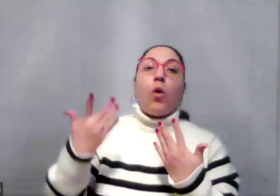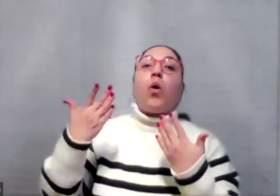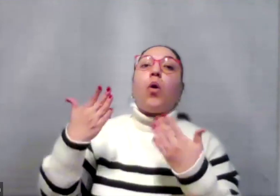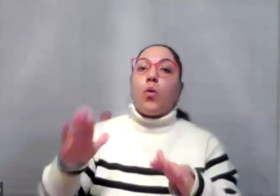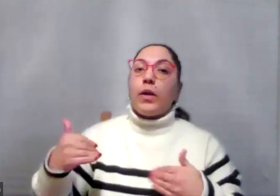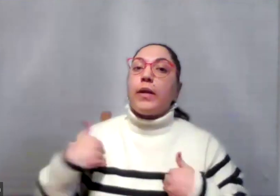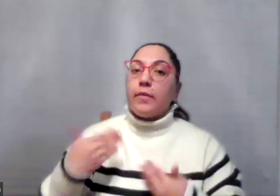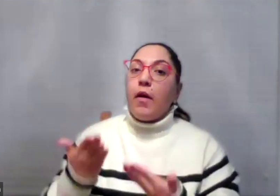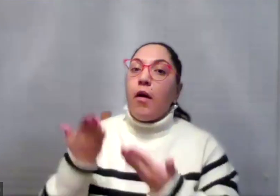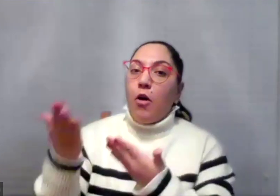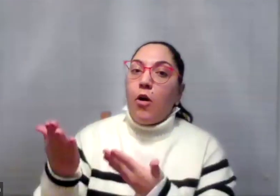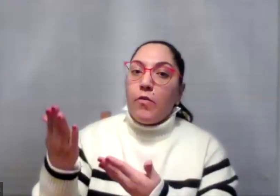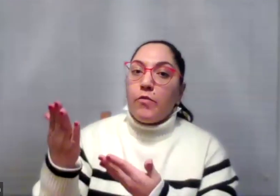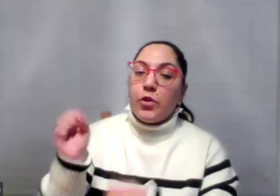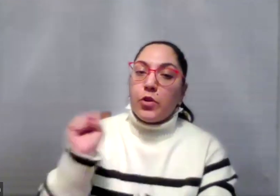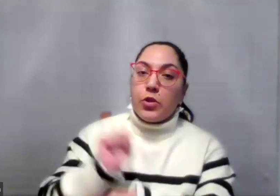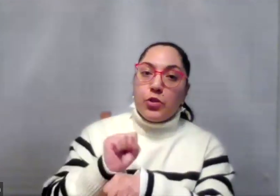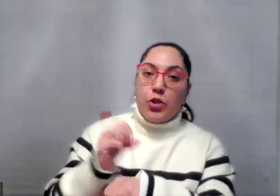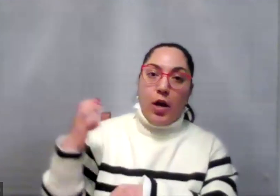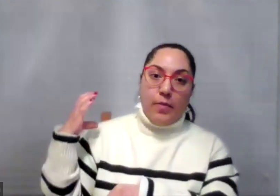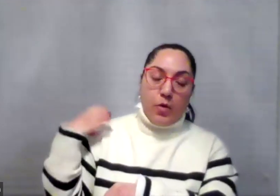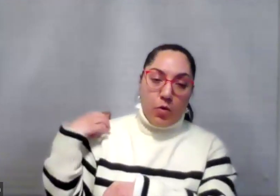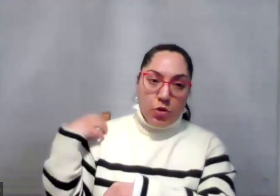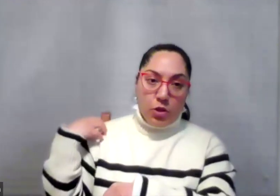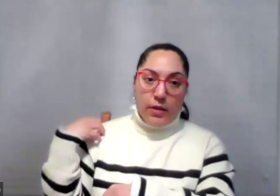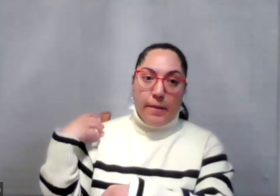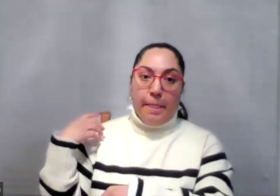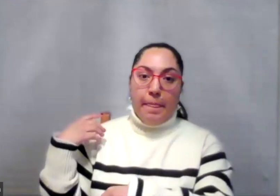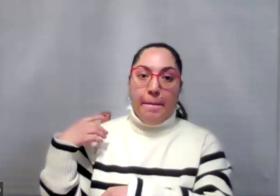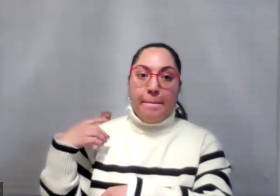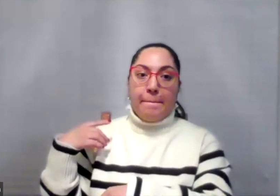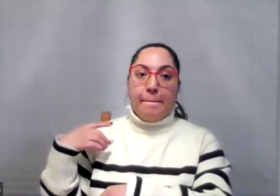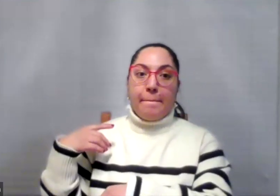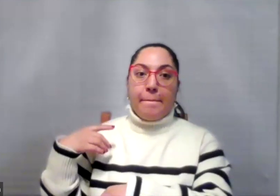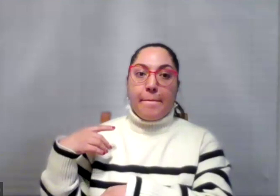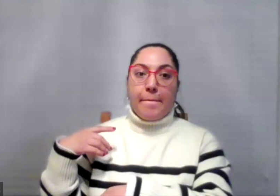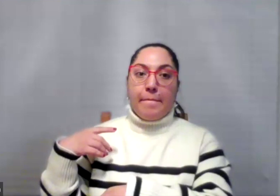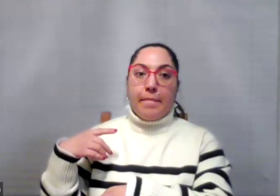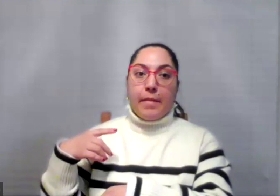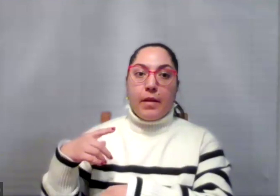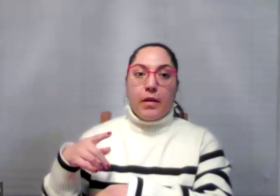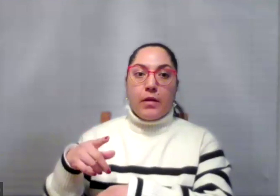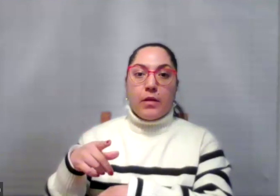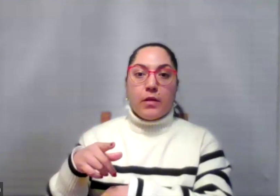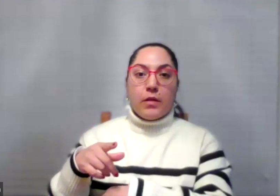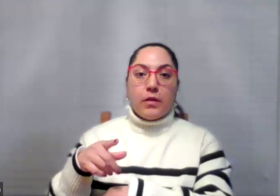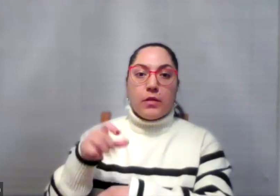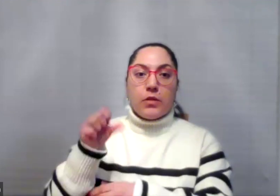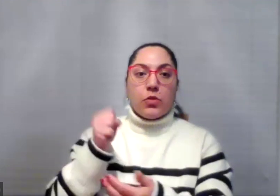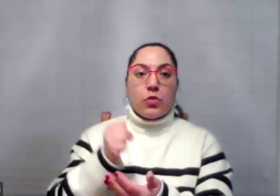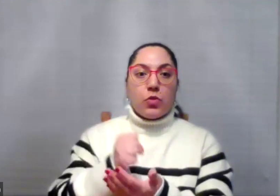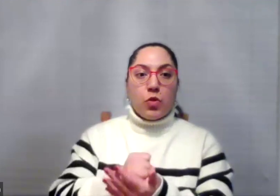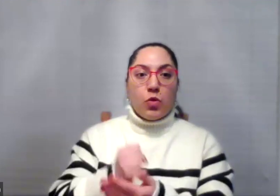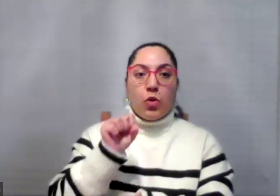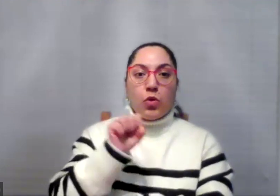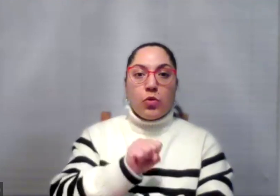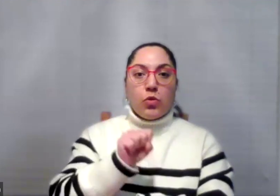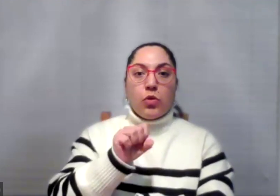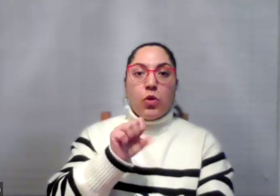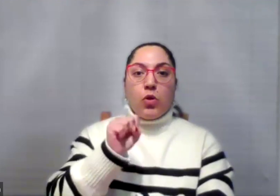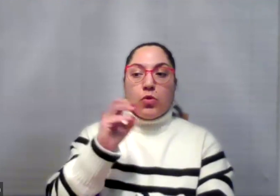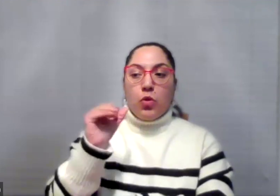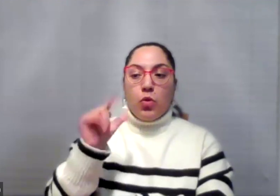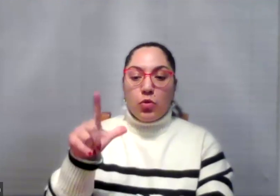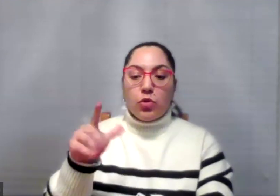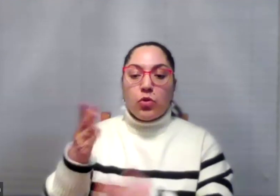use from back in the world, I think Margie and Pat can get a list, but I think Jewish Social Service Agency used to provide job